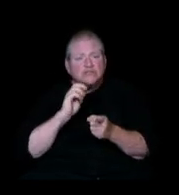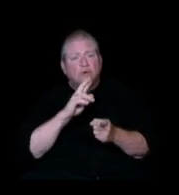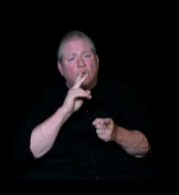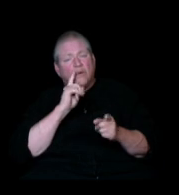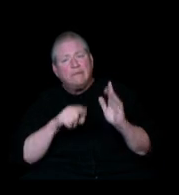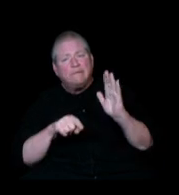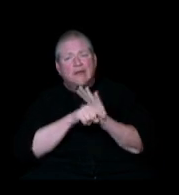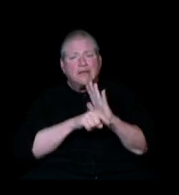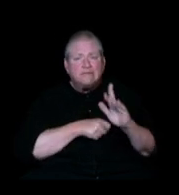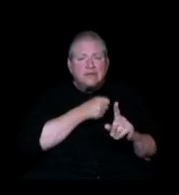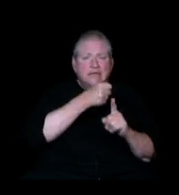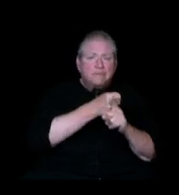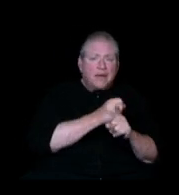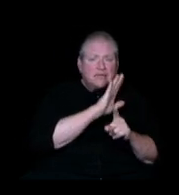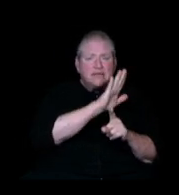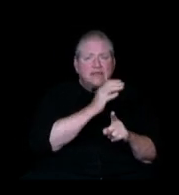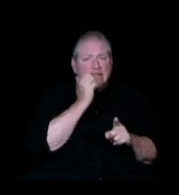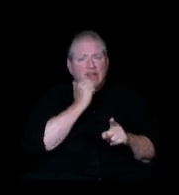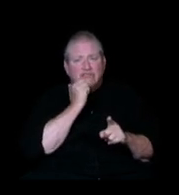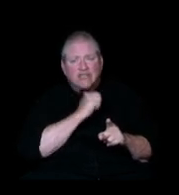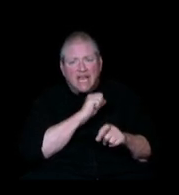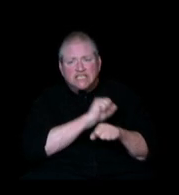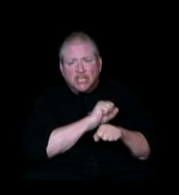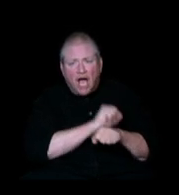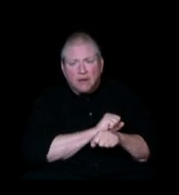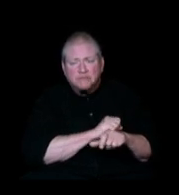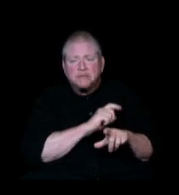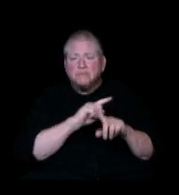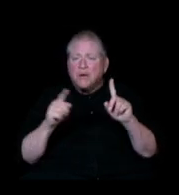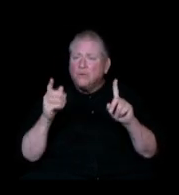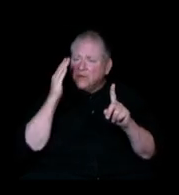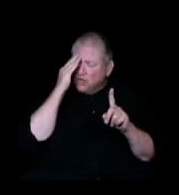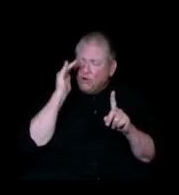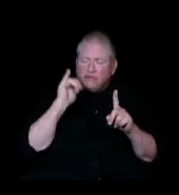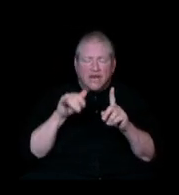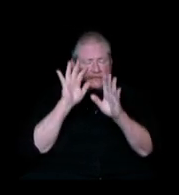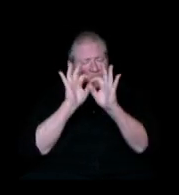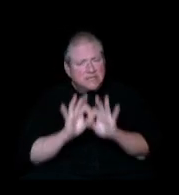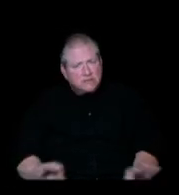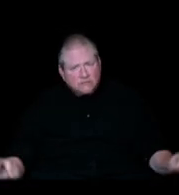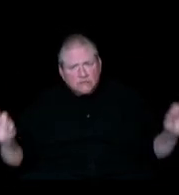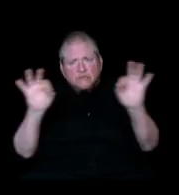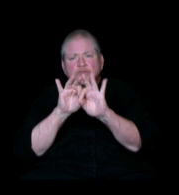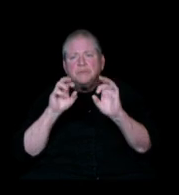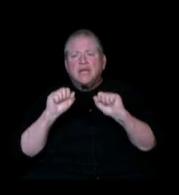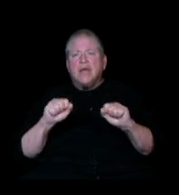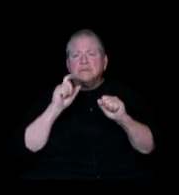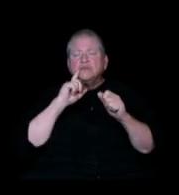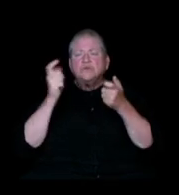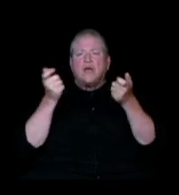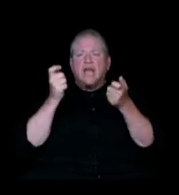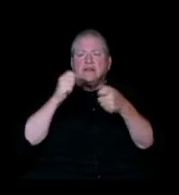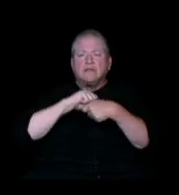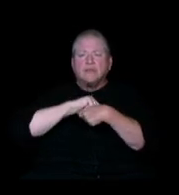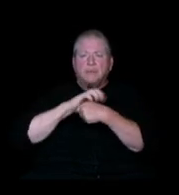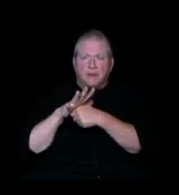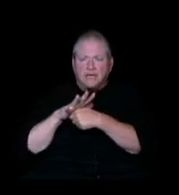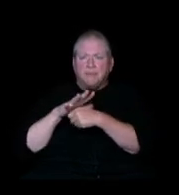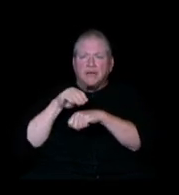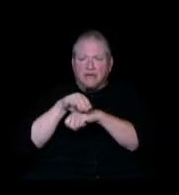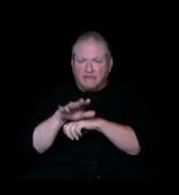day jobs, we do know that it has been absolutely central to our ability to navigate the